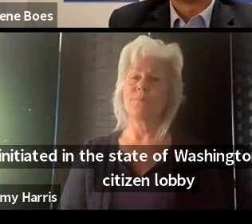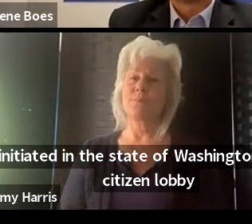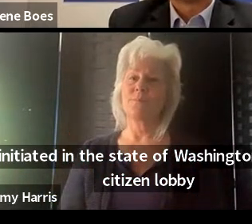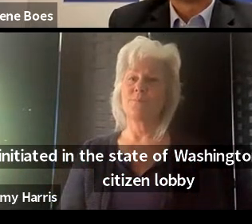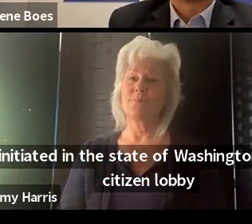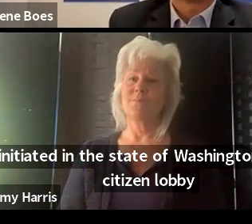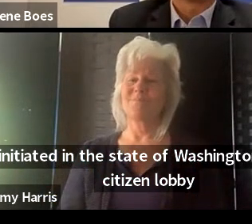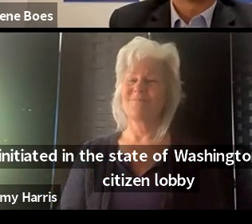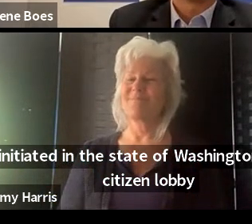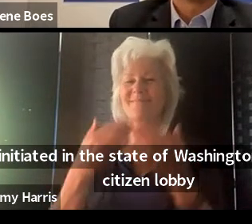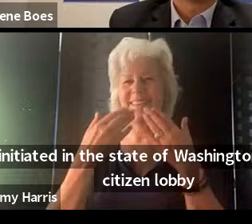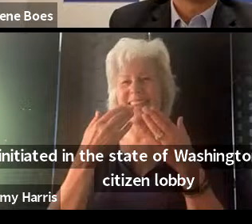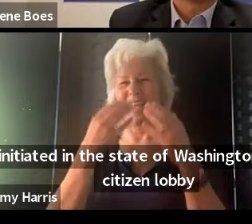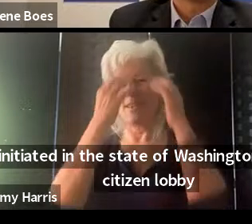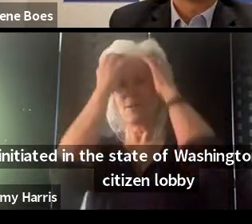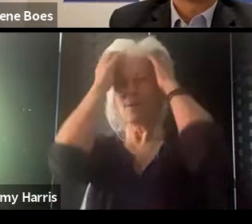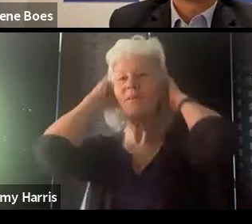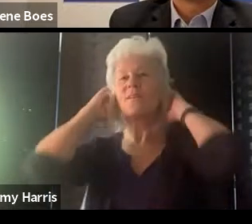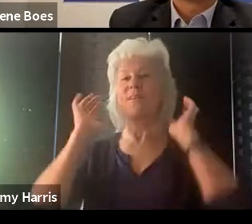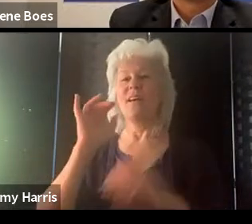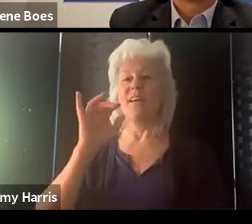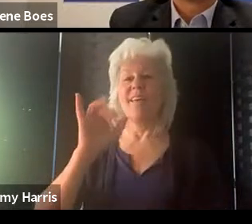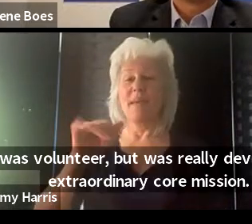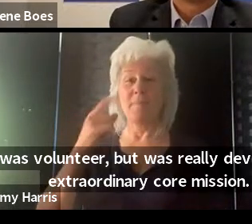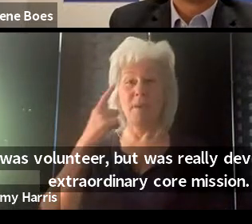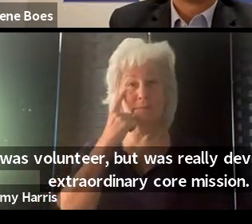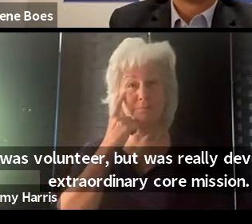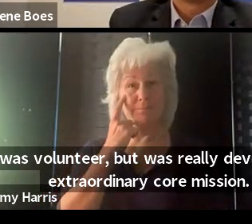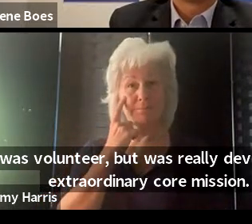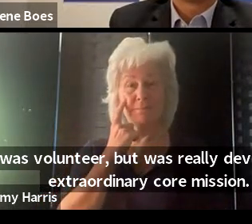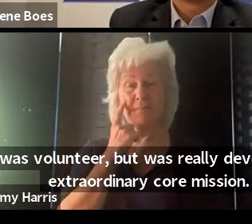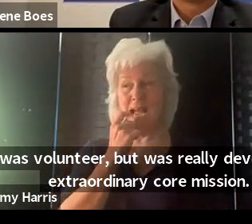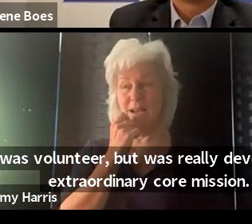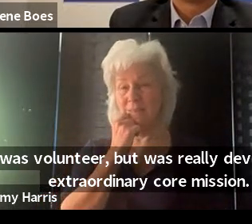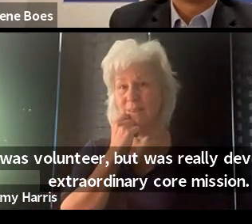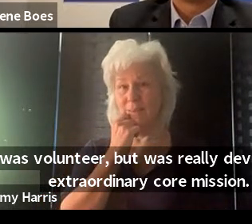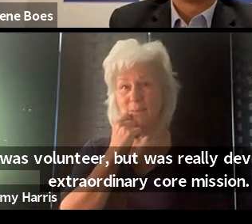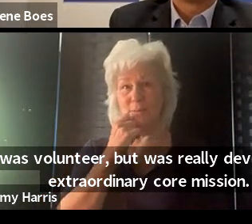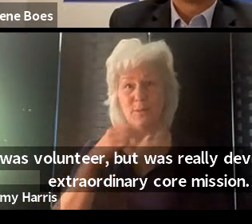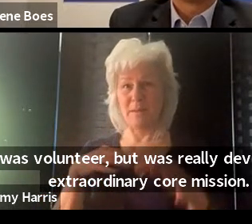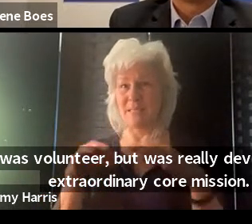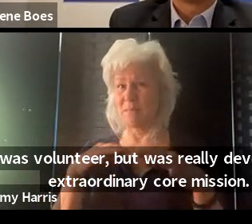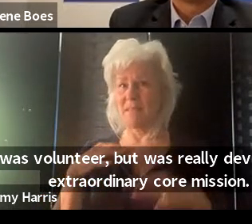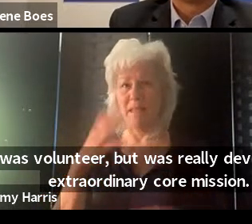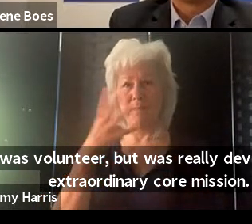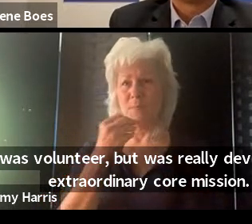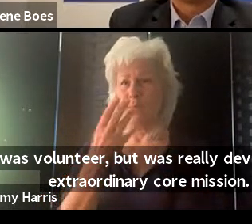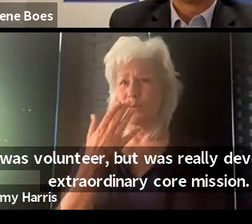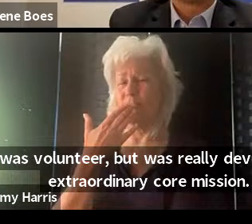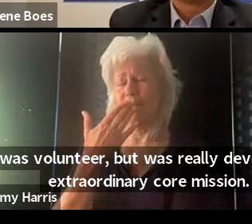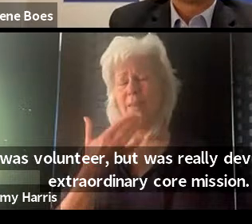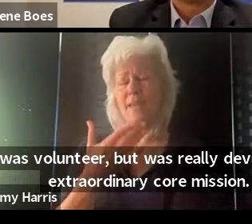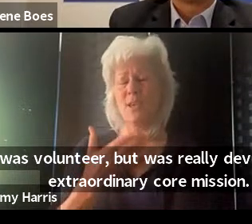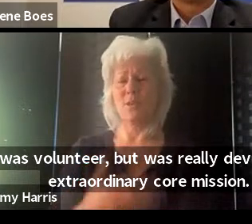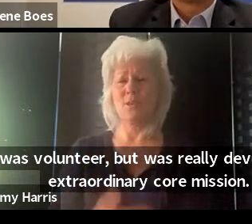Thank you, Senator. That literally brings tears to my eyes to hear you explain that. It's just beautiful. Thank you.